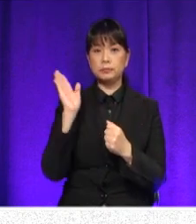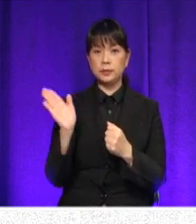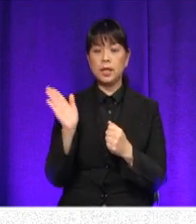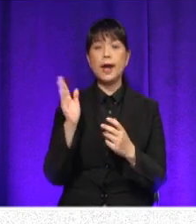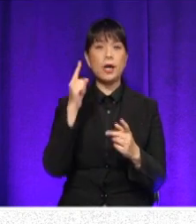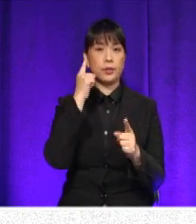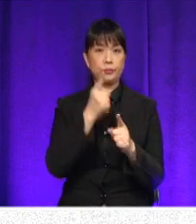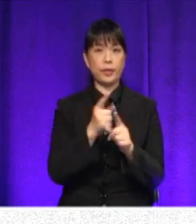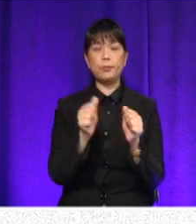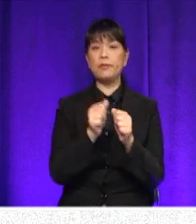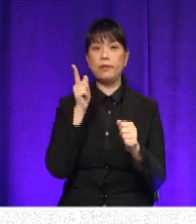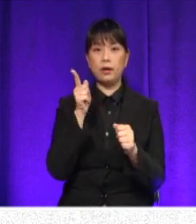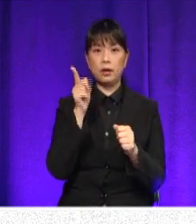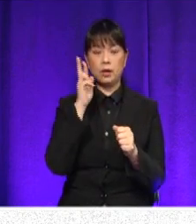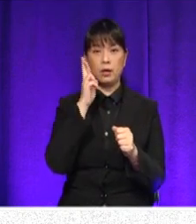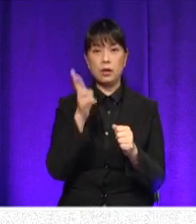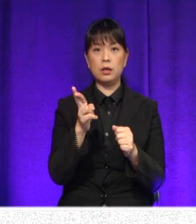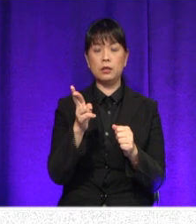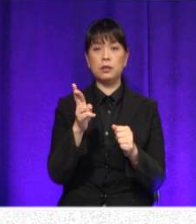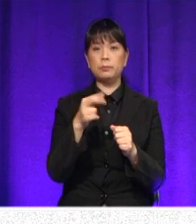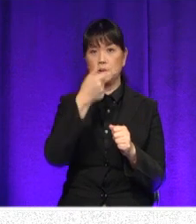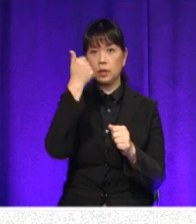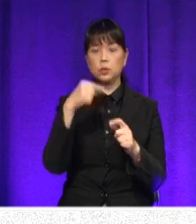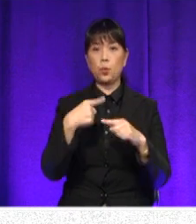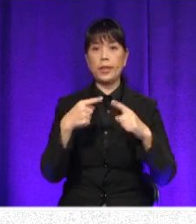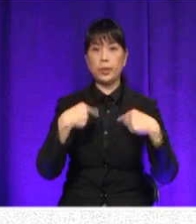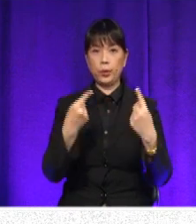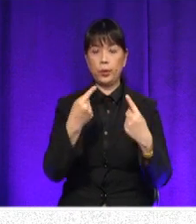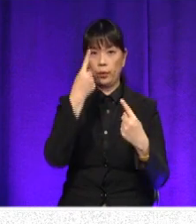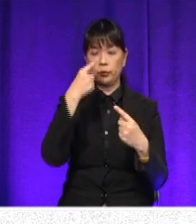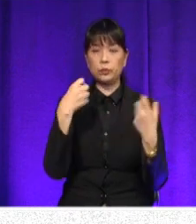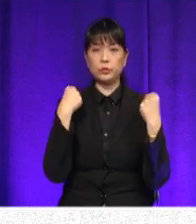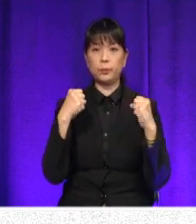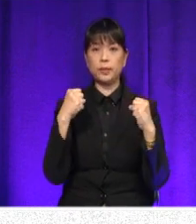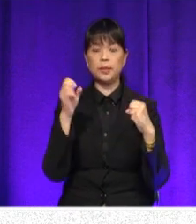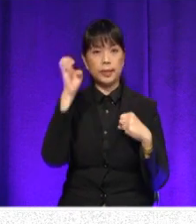because personally, when I go for shopping, I look for the cheapest items.